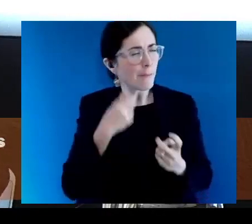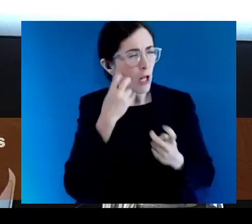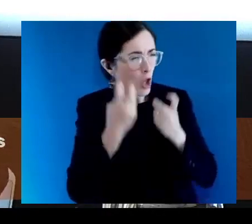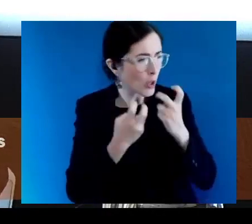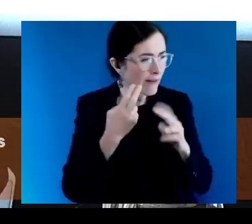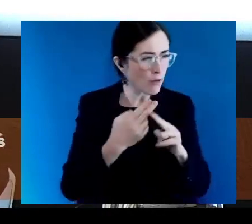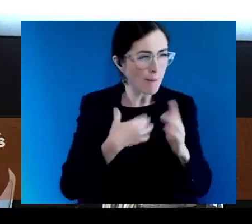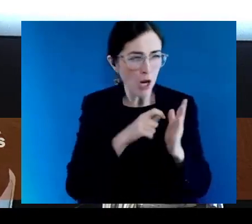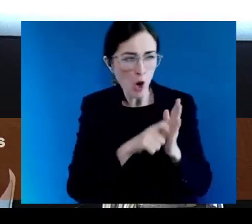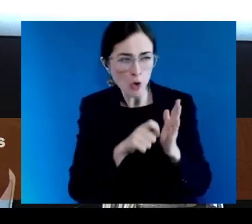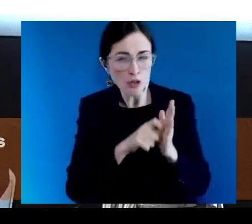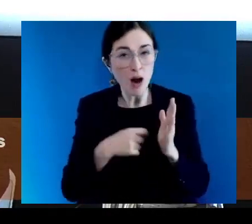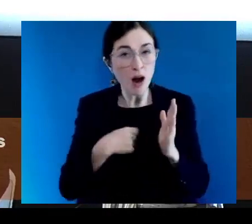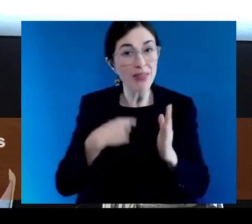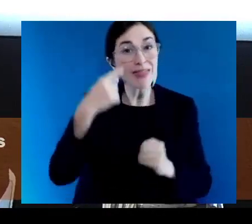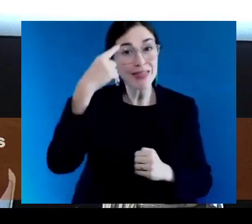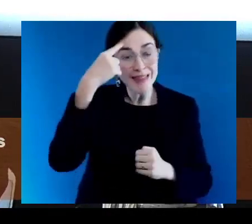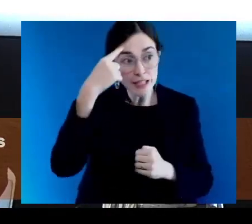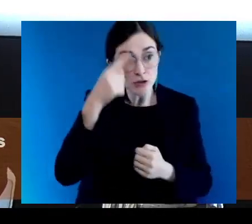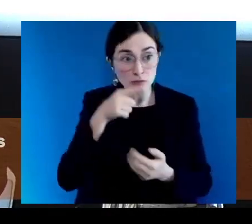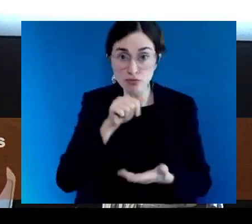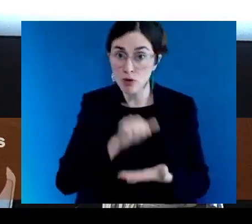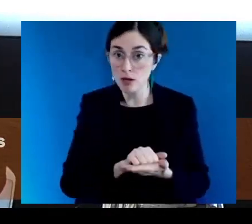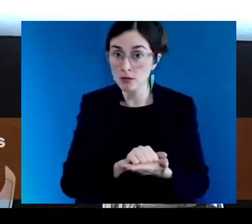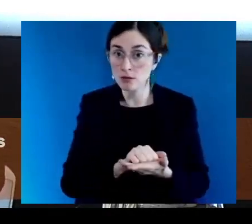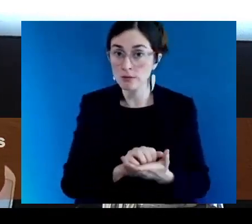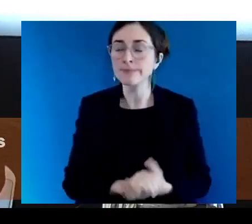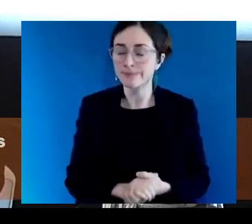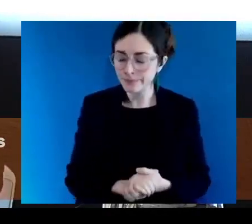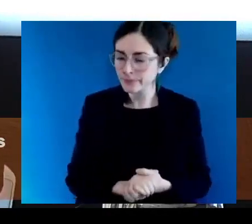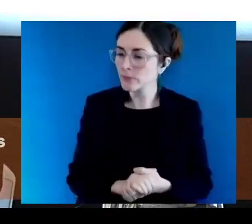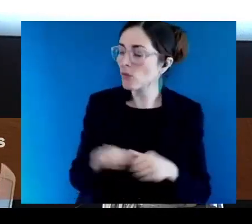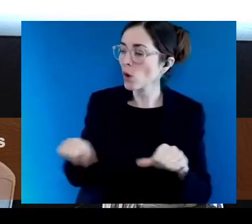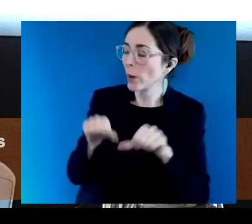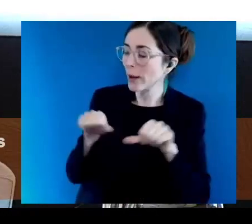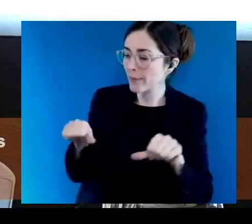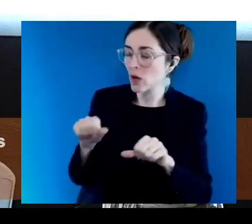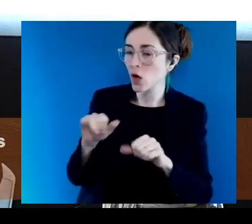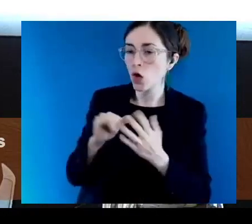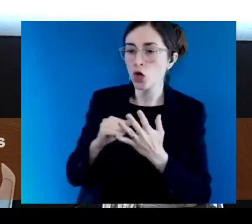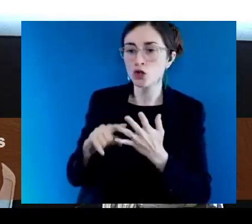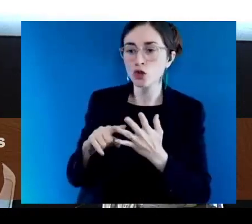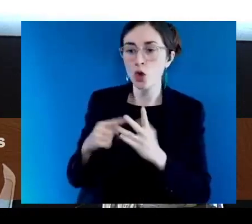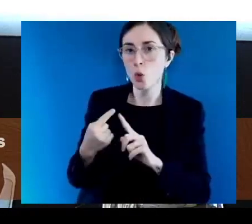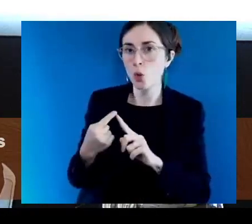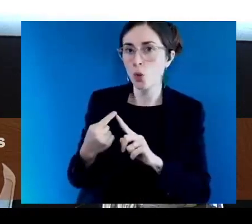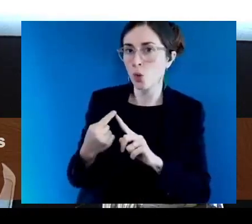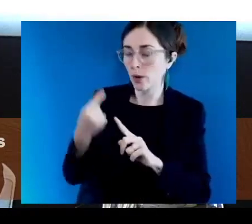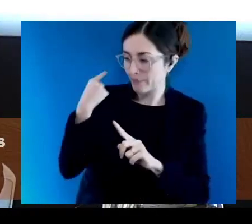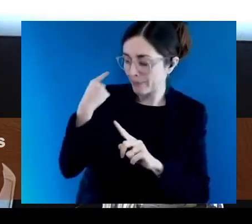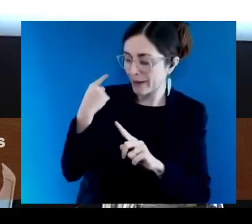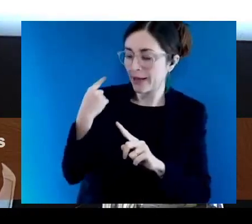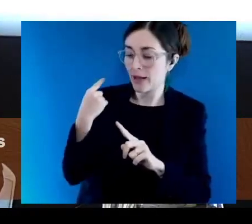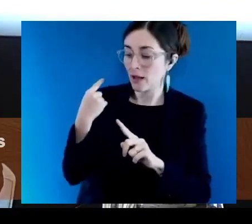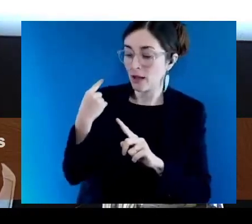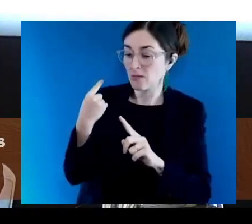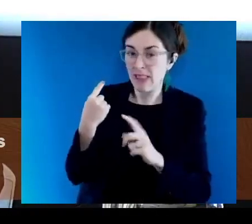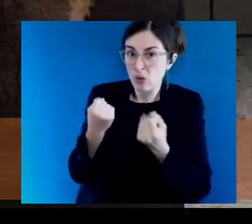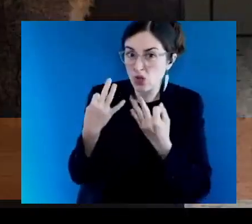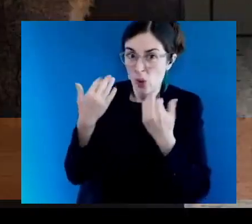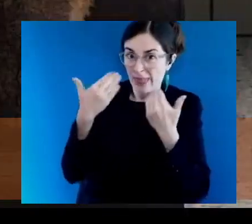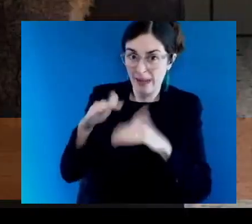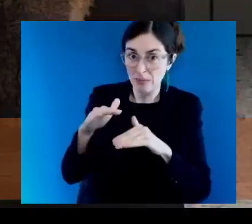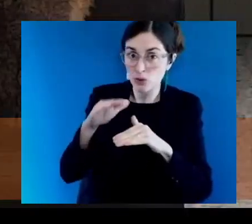detail, but I believe that that is the case. Okay. So previously, unlimited down to the centre of the earth for all